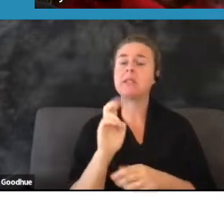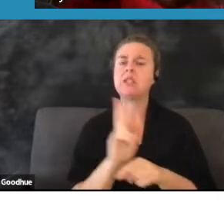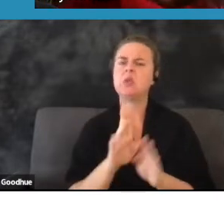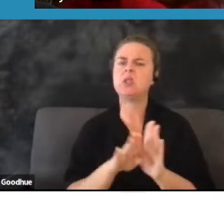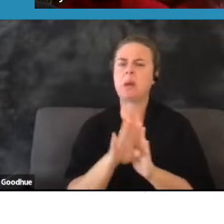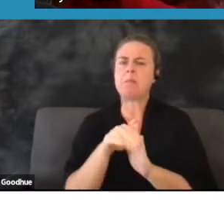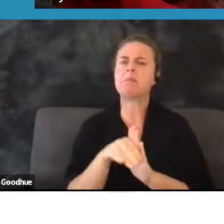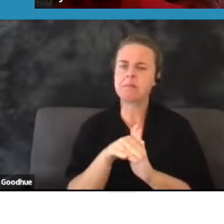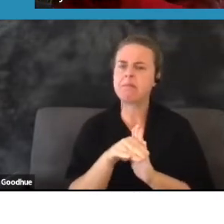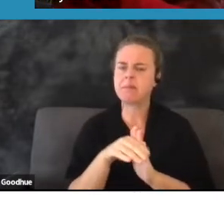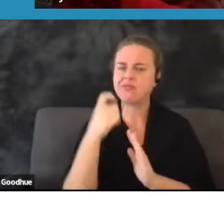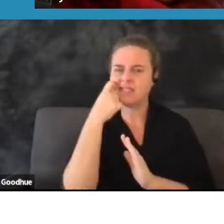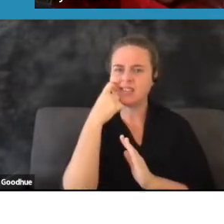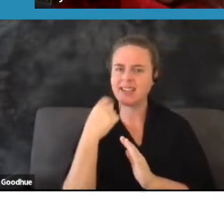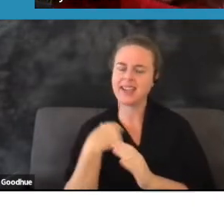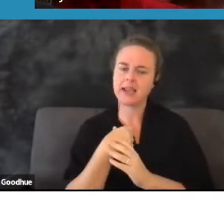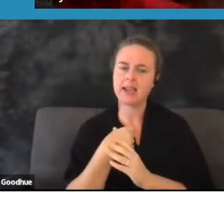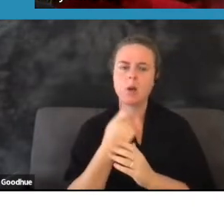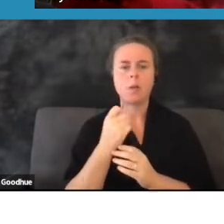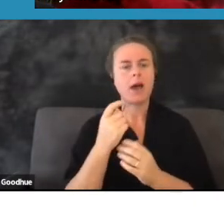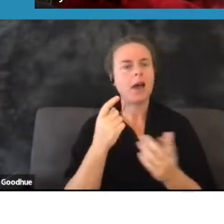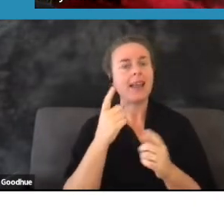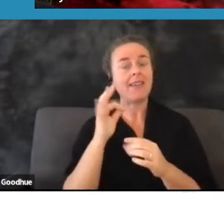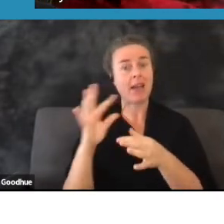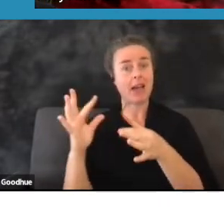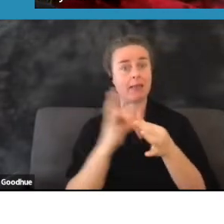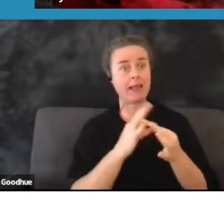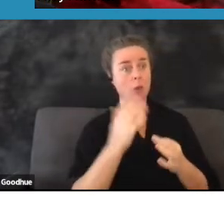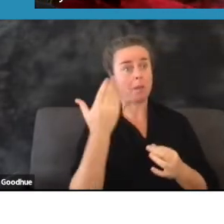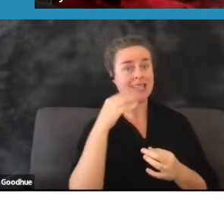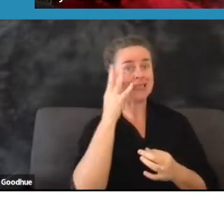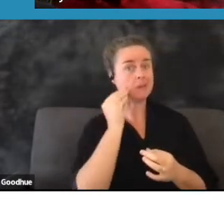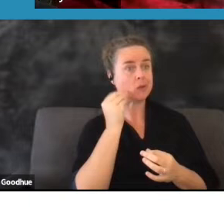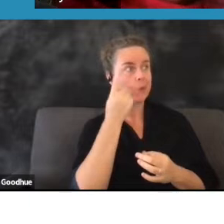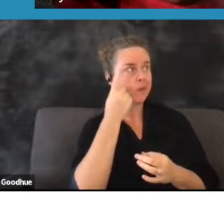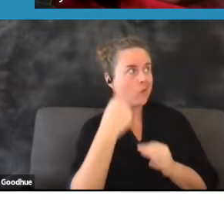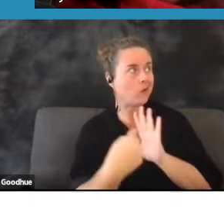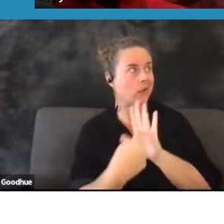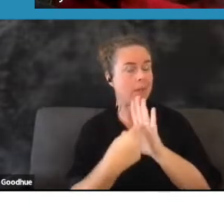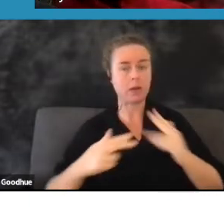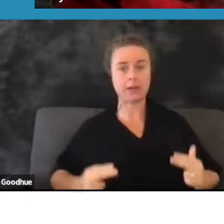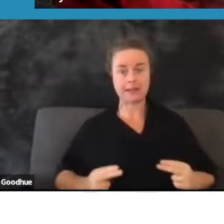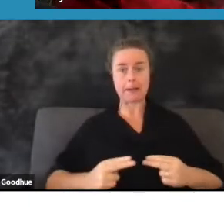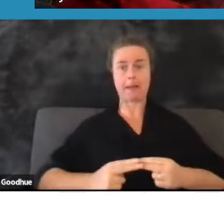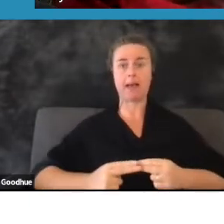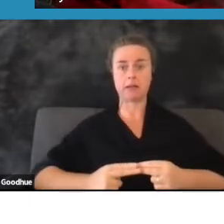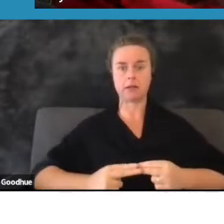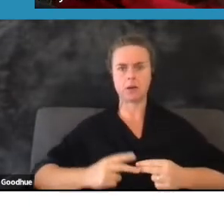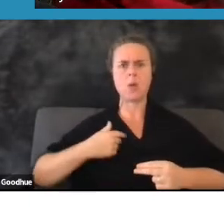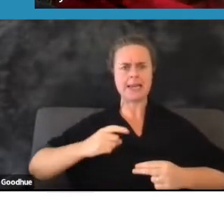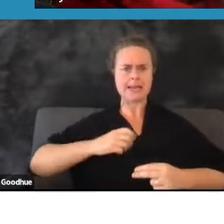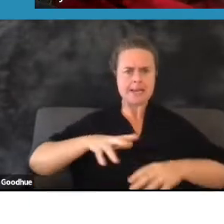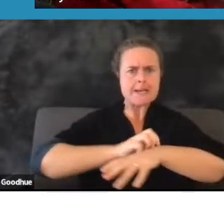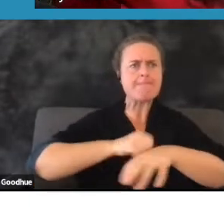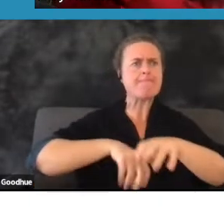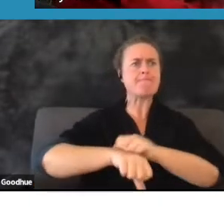think about things like, seatbelt use, right? People, pretty much everybody uses seatbelts today, and that wasn't the